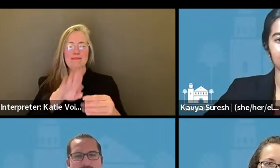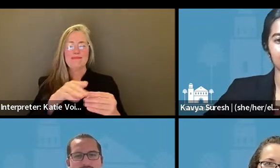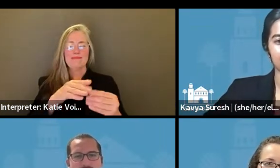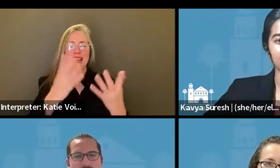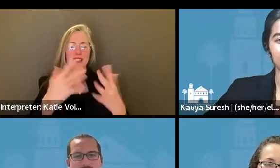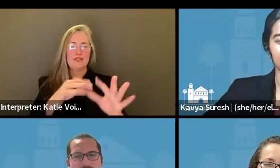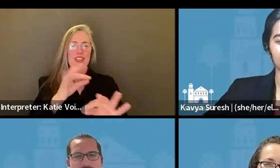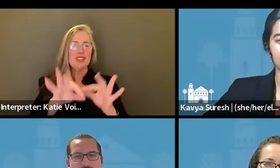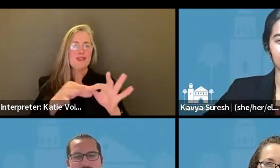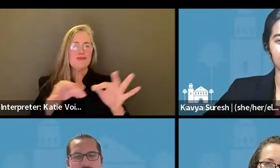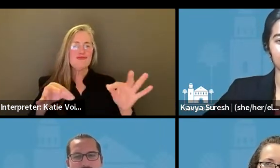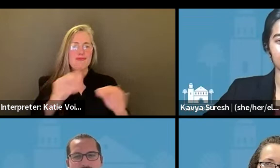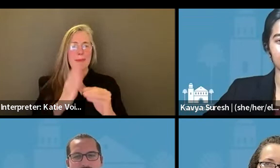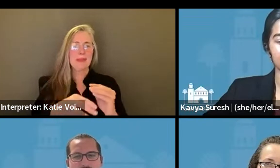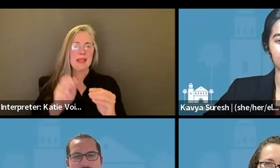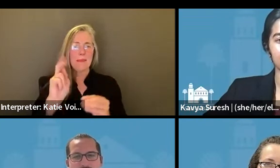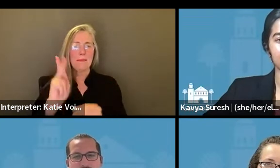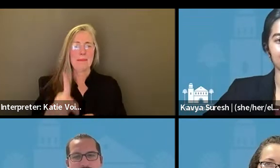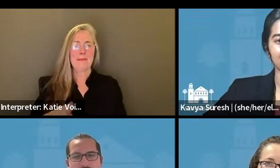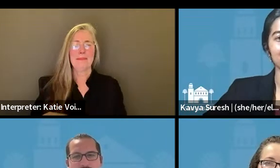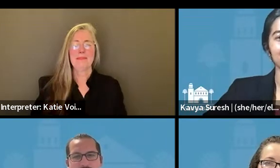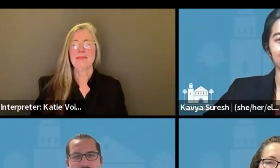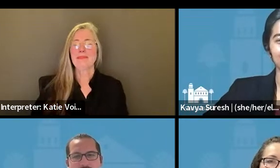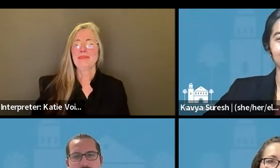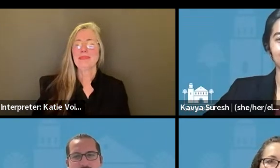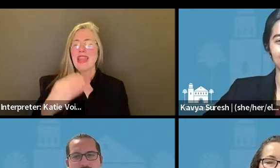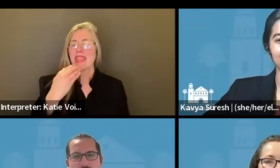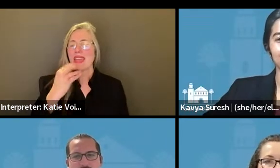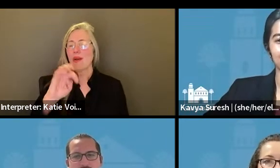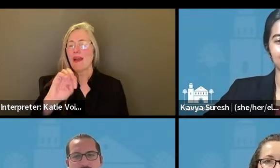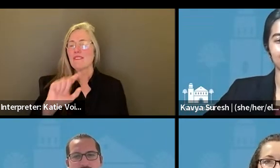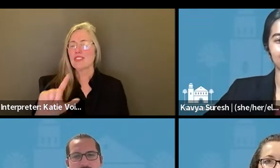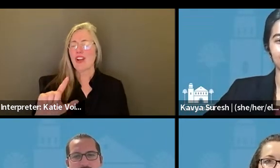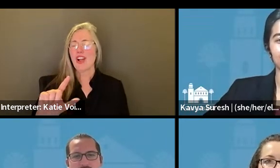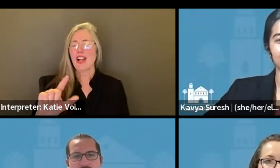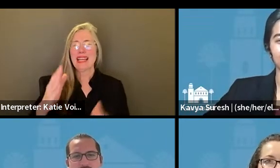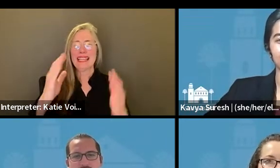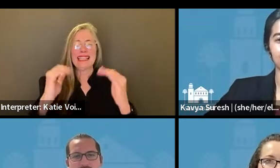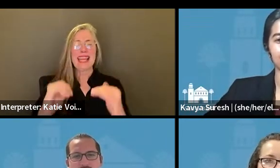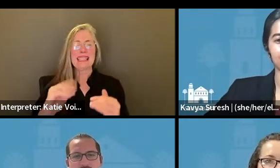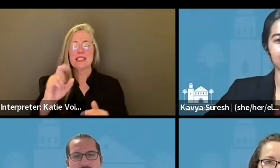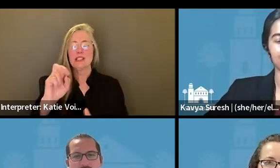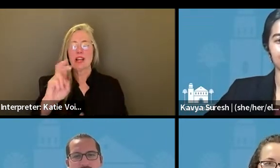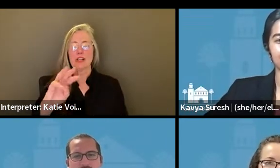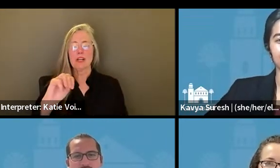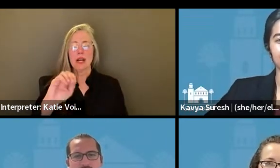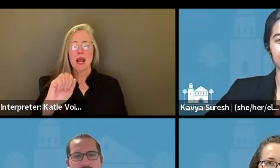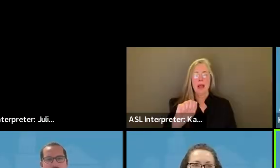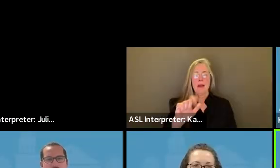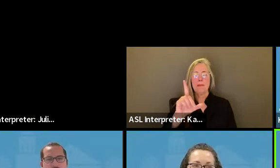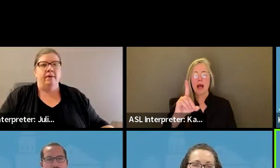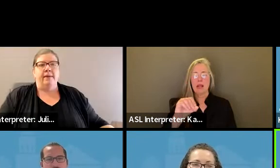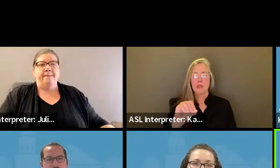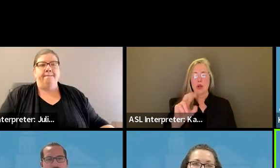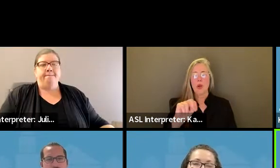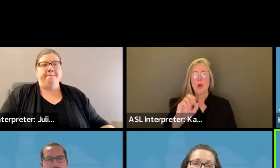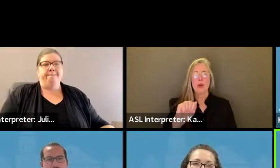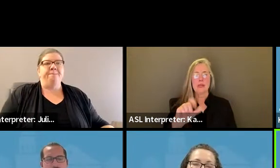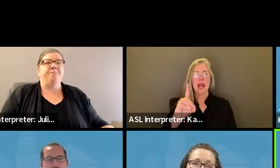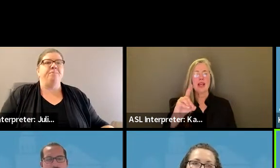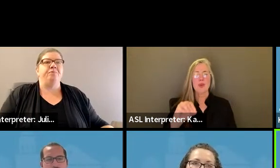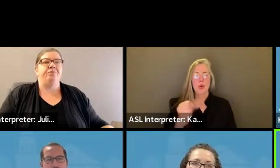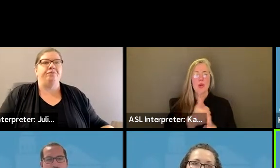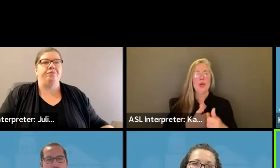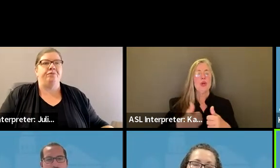for that report. And thank you for the work that you continue to do. And next is Dr. Maldonado, your superintendent's report. But just wanted to follow